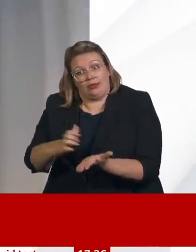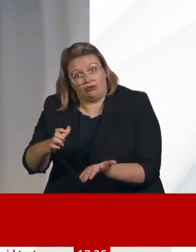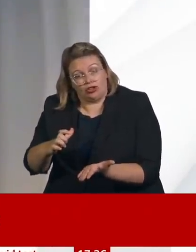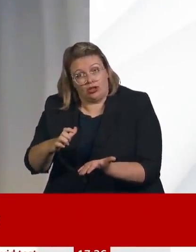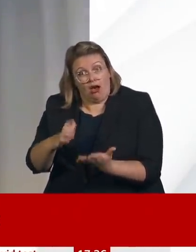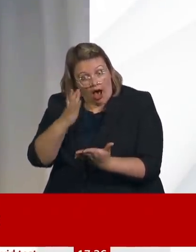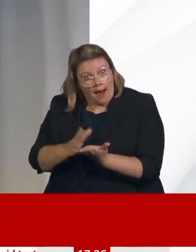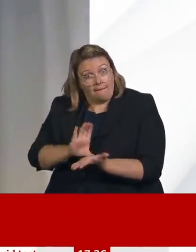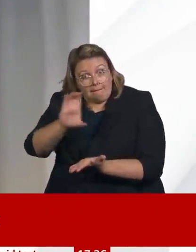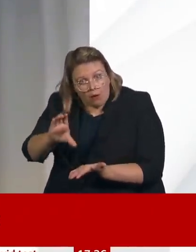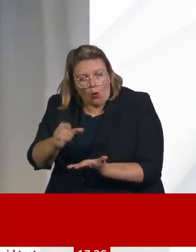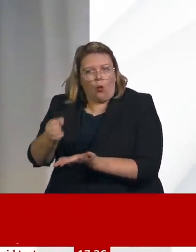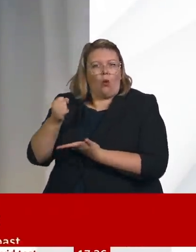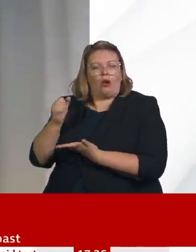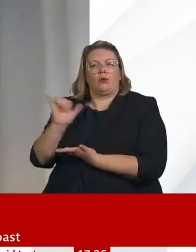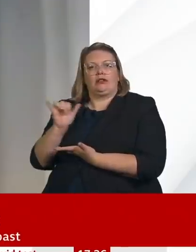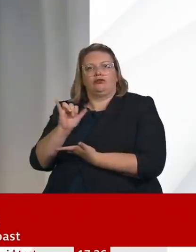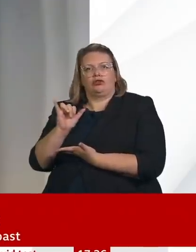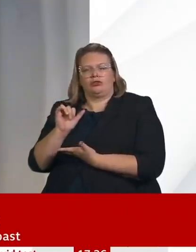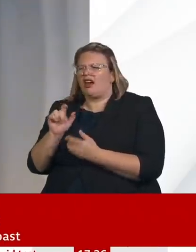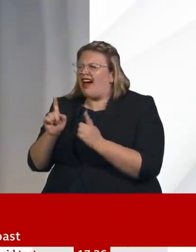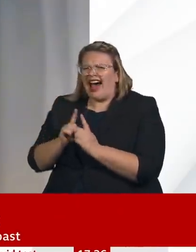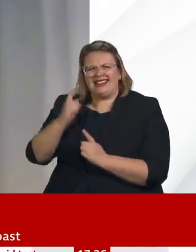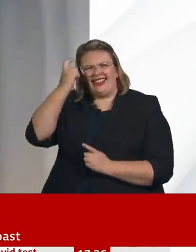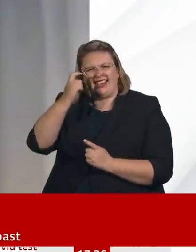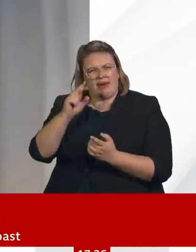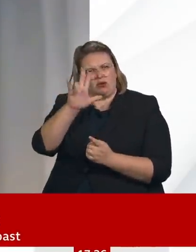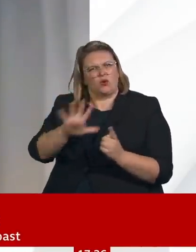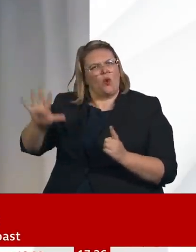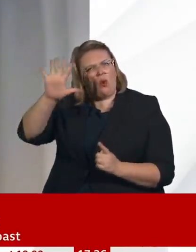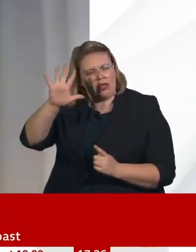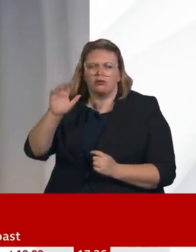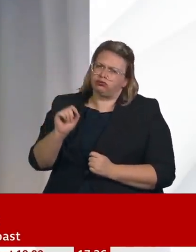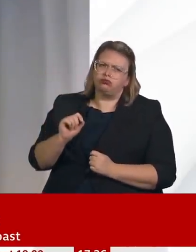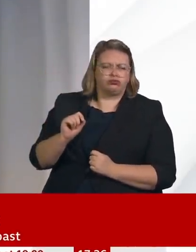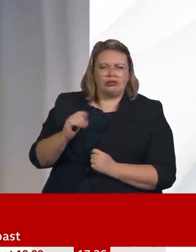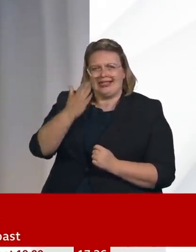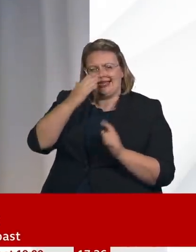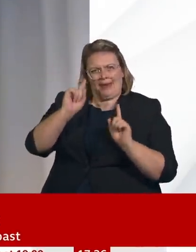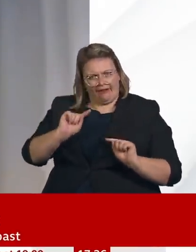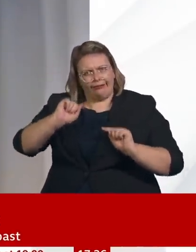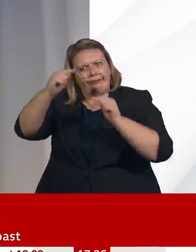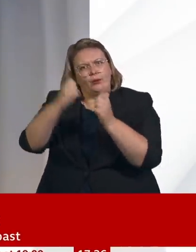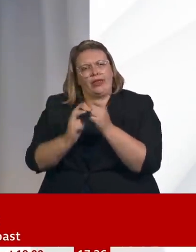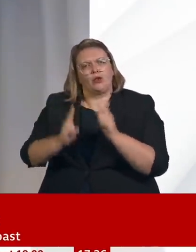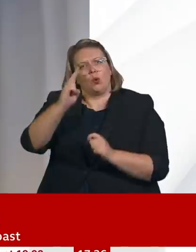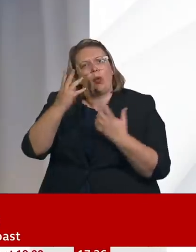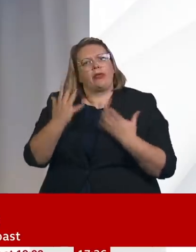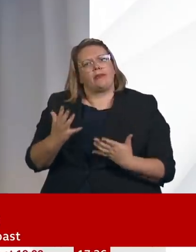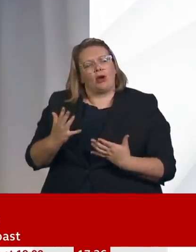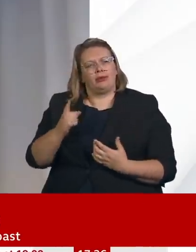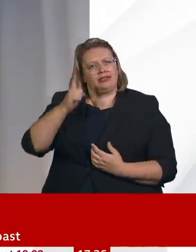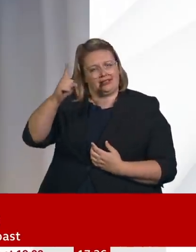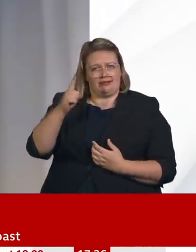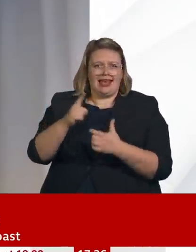broadly, you seem to be facing a kind of northern revolt. This isn't just Andy Burnham. Your own ally, Graham Brady, says there's no evidence these